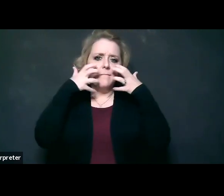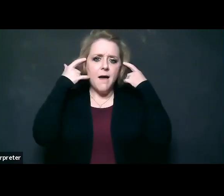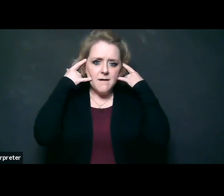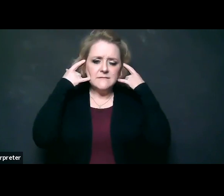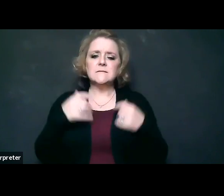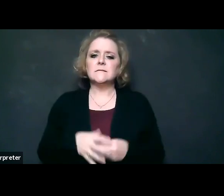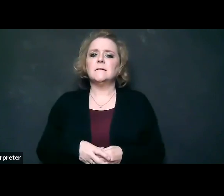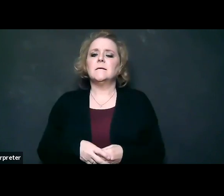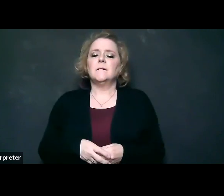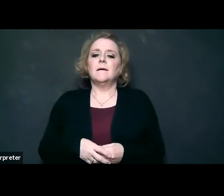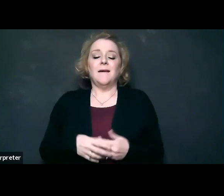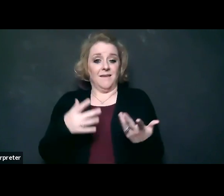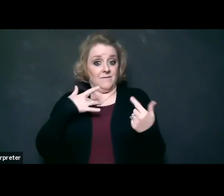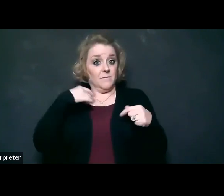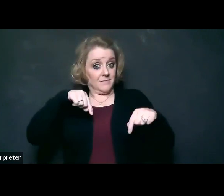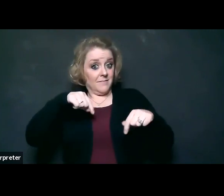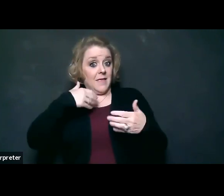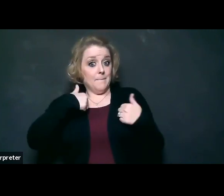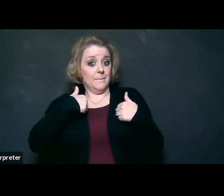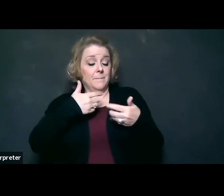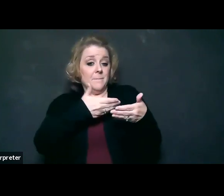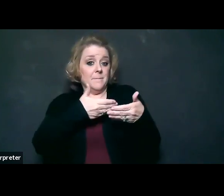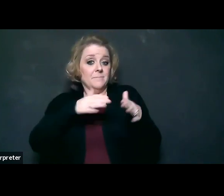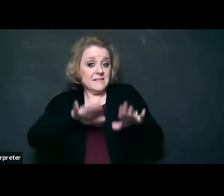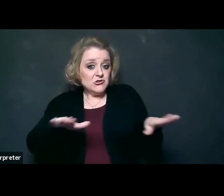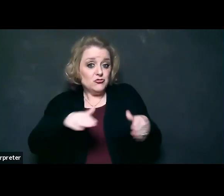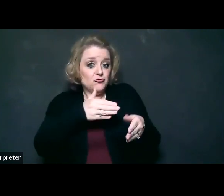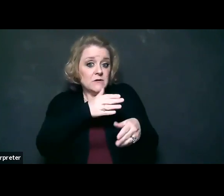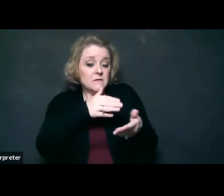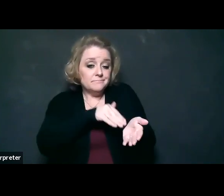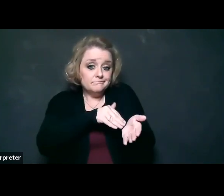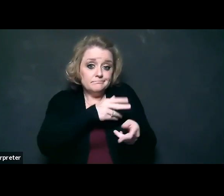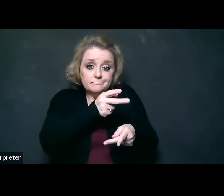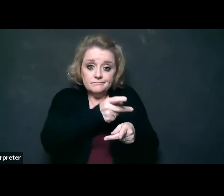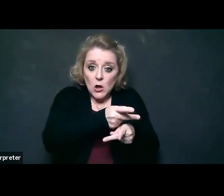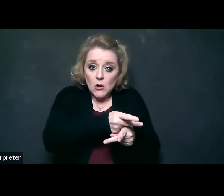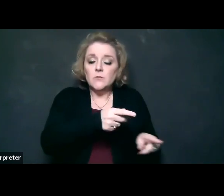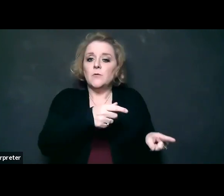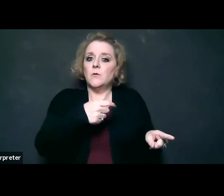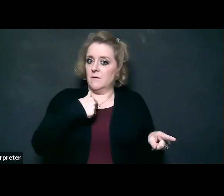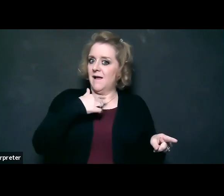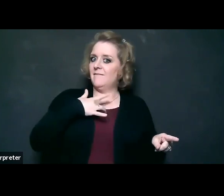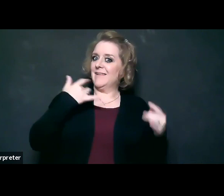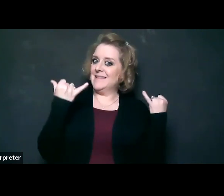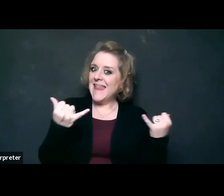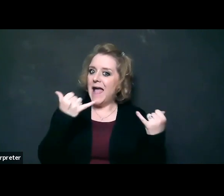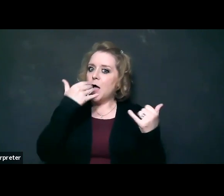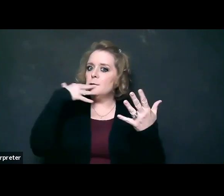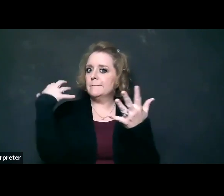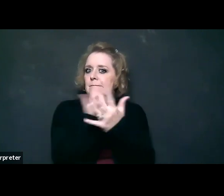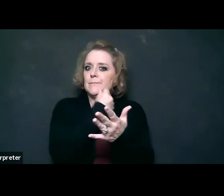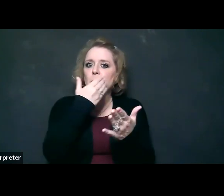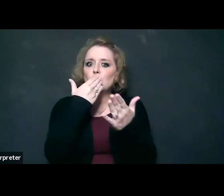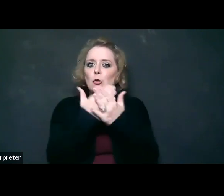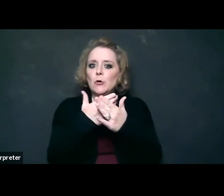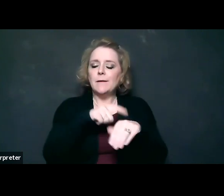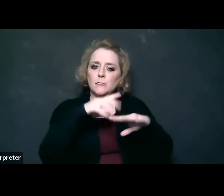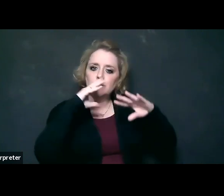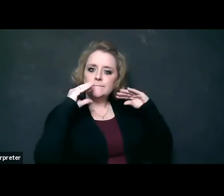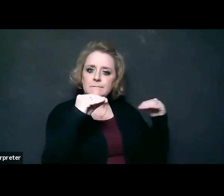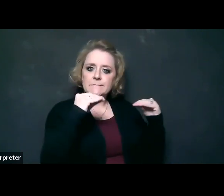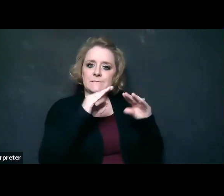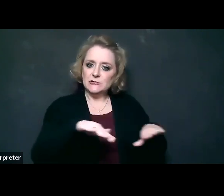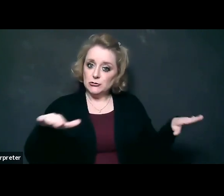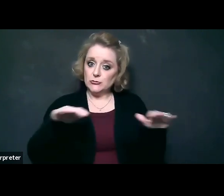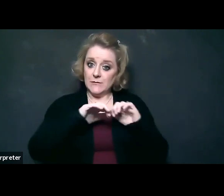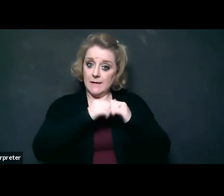I think we have a wonderful opportunity to do something for our kids now, particularly in the summer while off, as we anticipate how we go